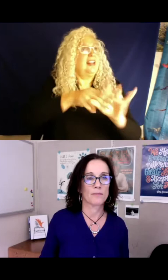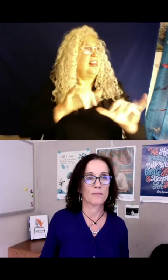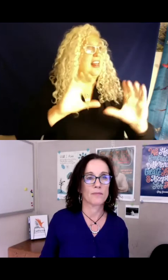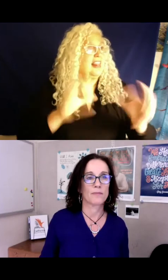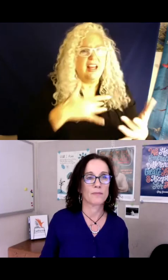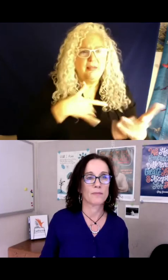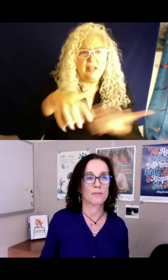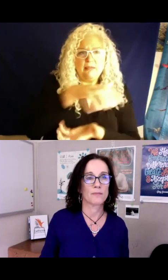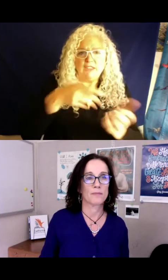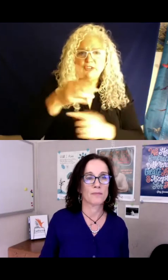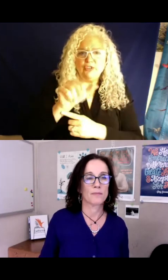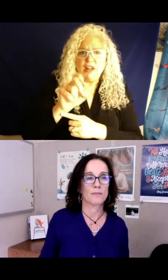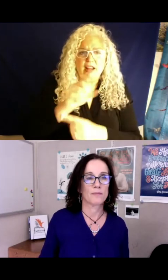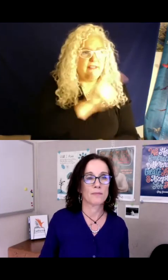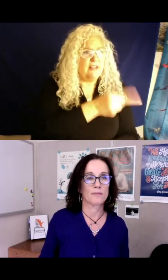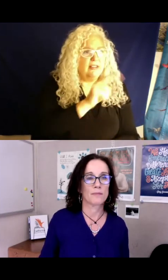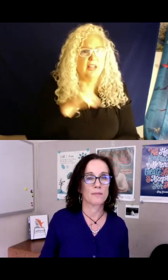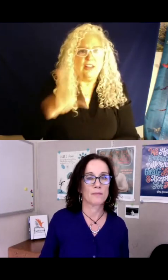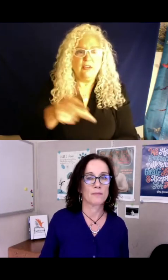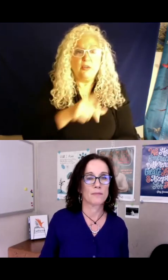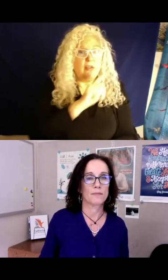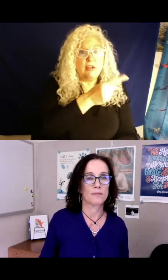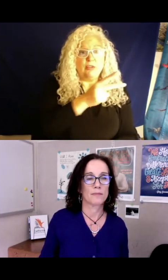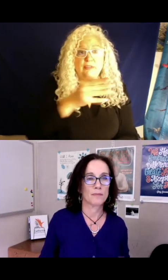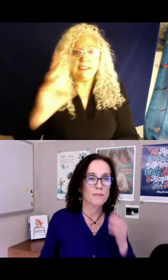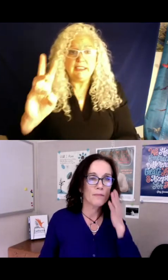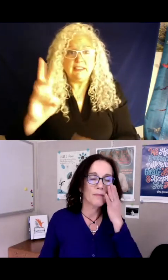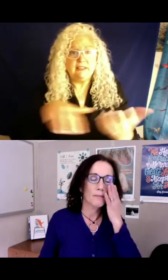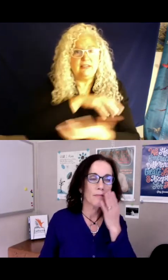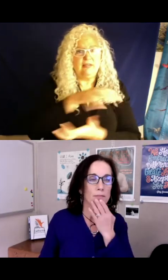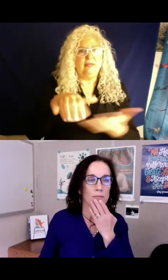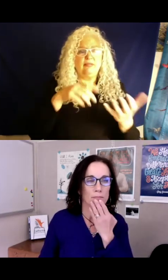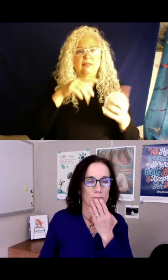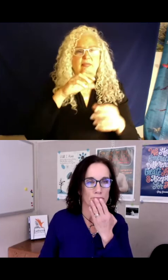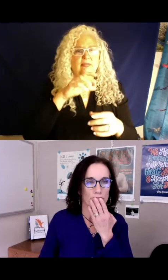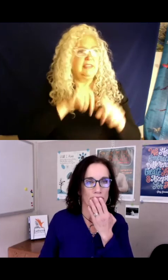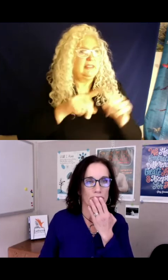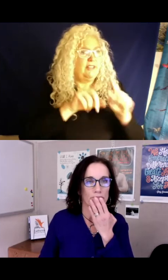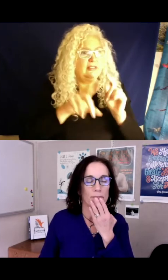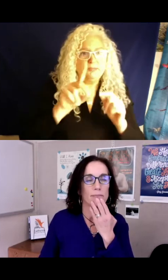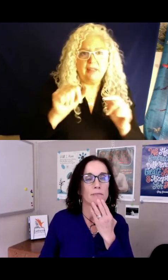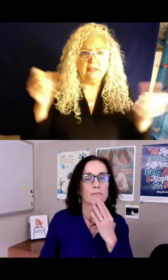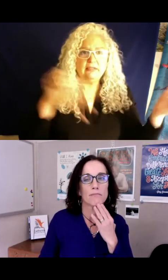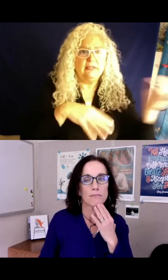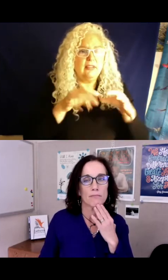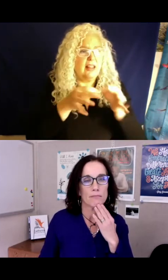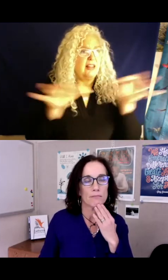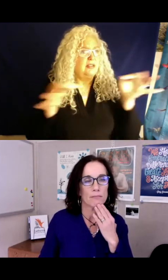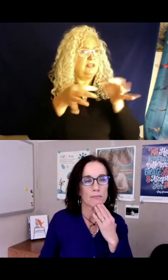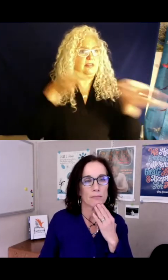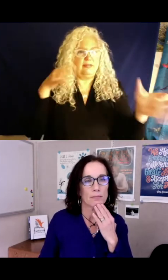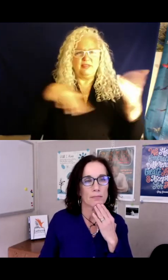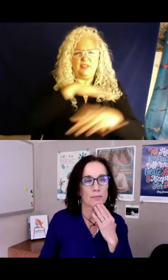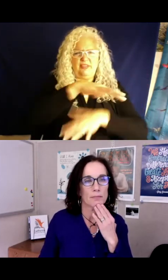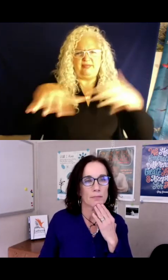slide. And if a student comes into class, for example, and there's mixed grades, first grade, second grade, sixth